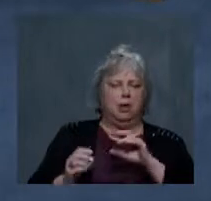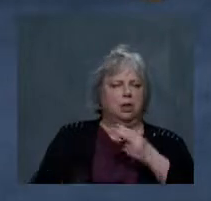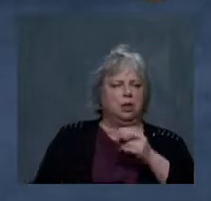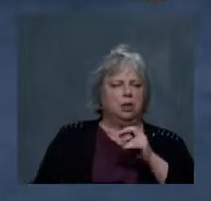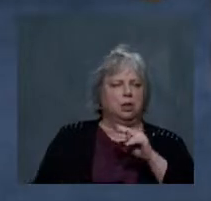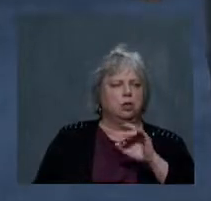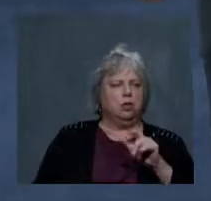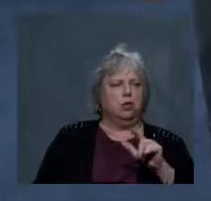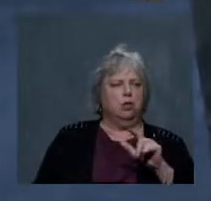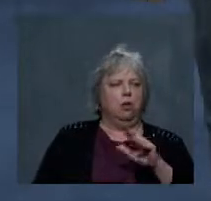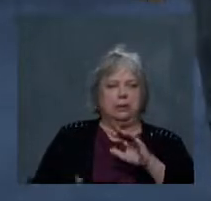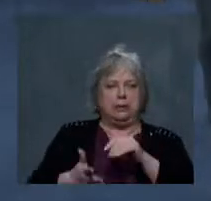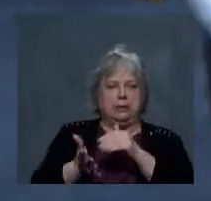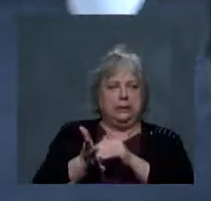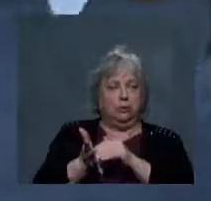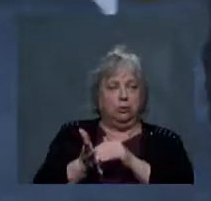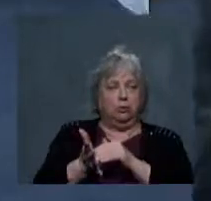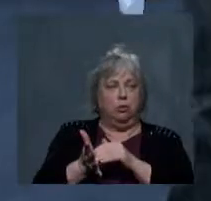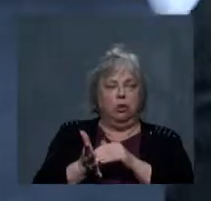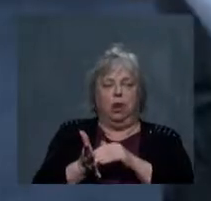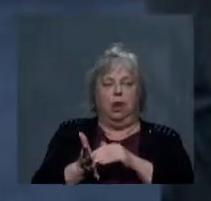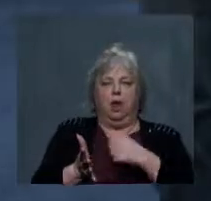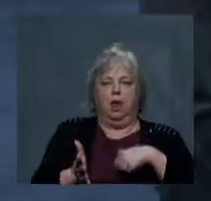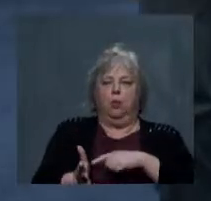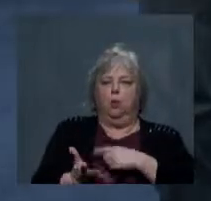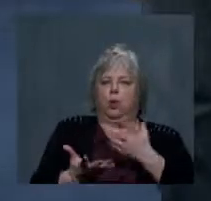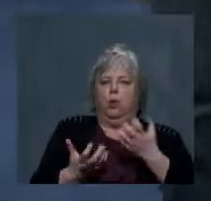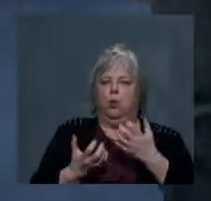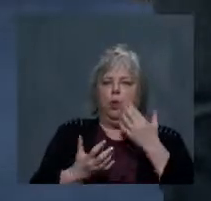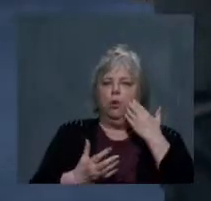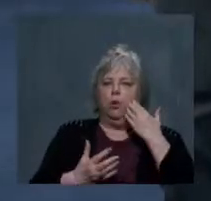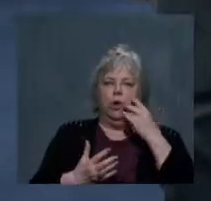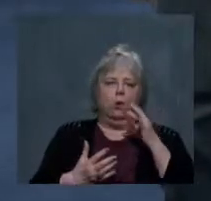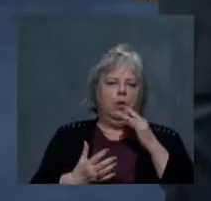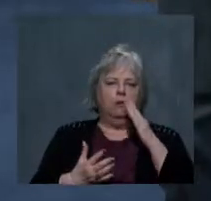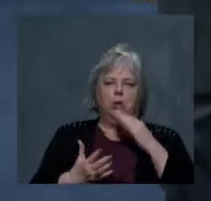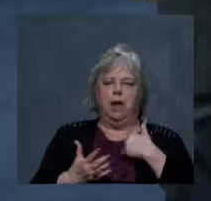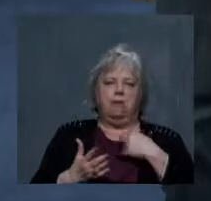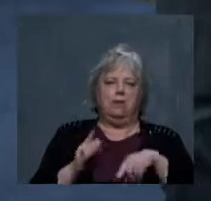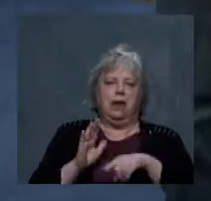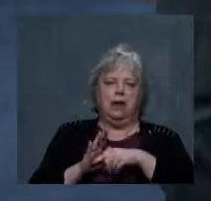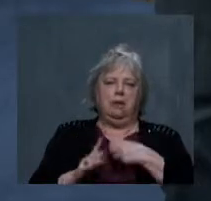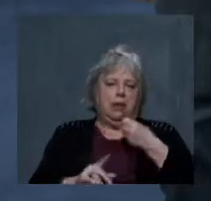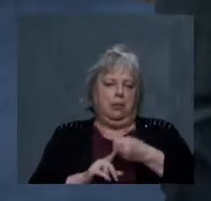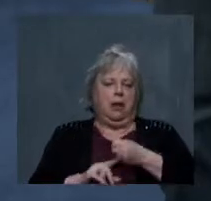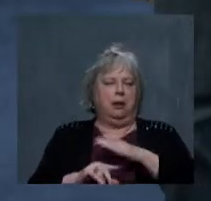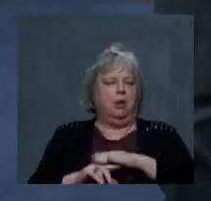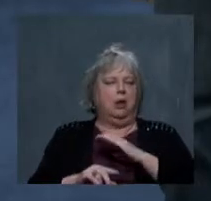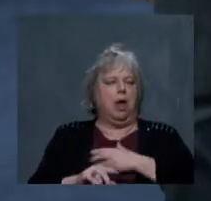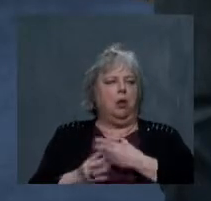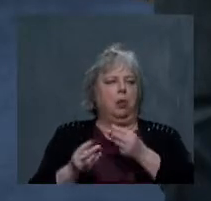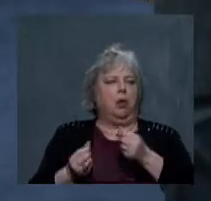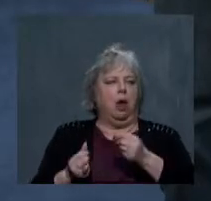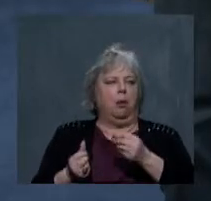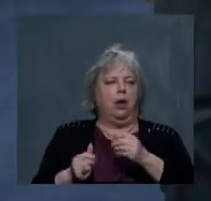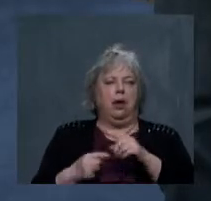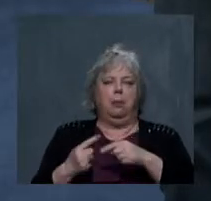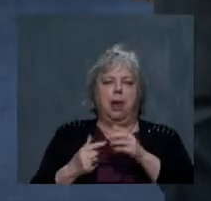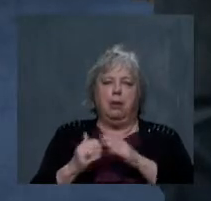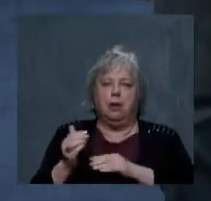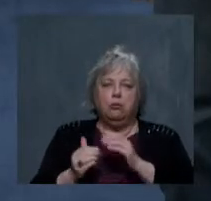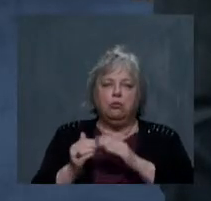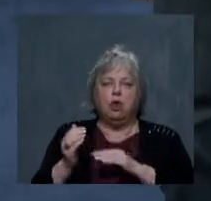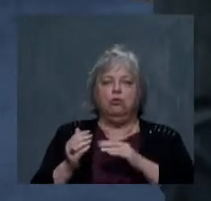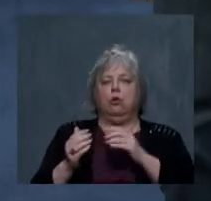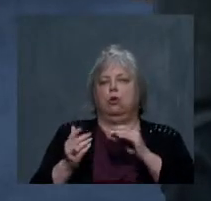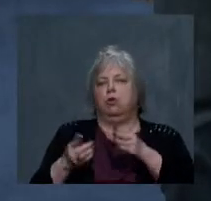Chenal Center, and we were just wanting to know if it would have any adverse impact on our property as far as the construction,